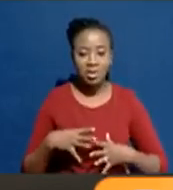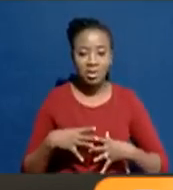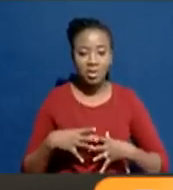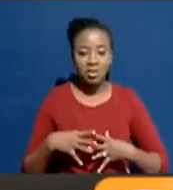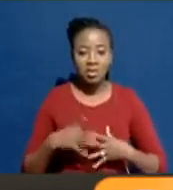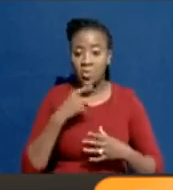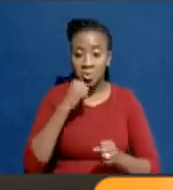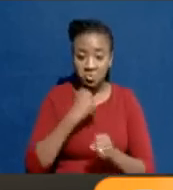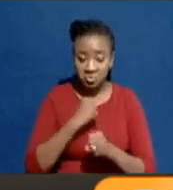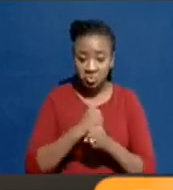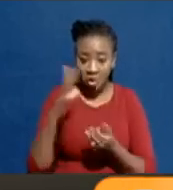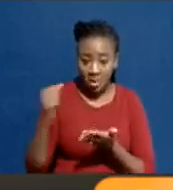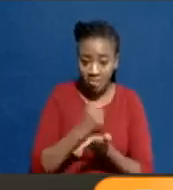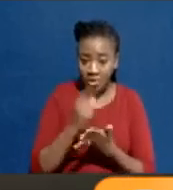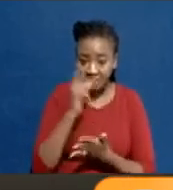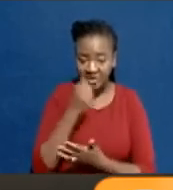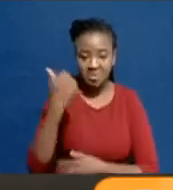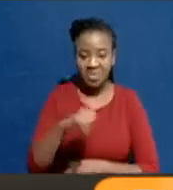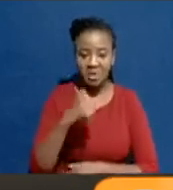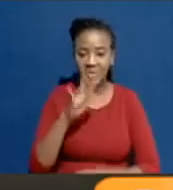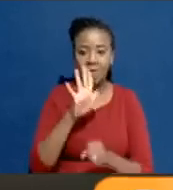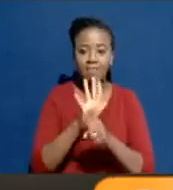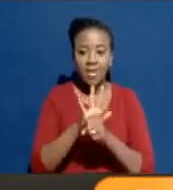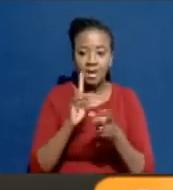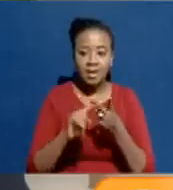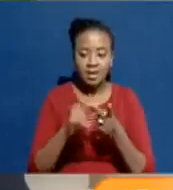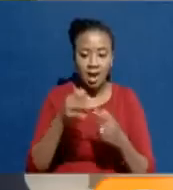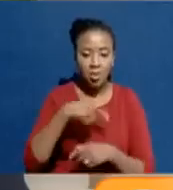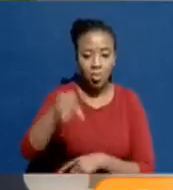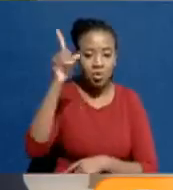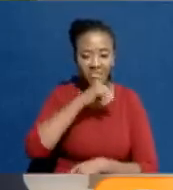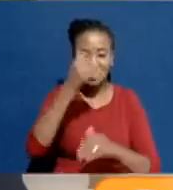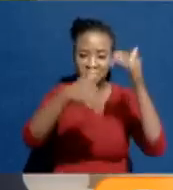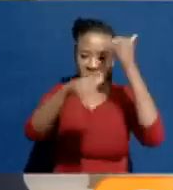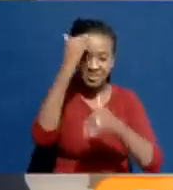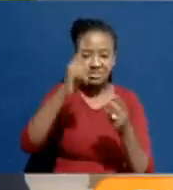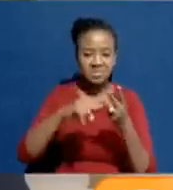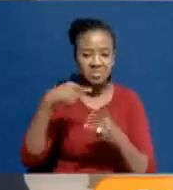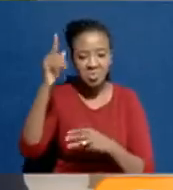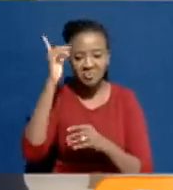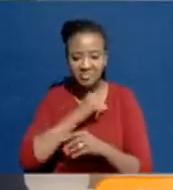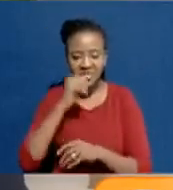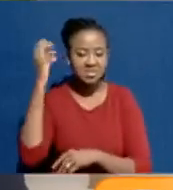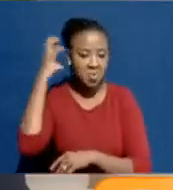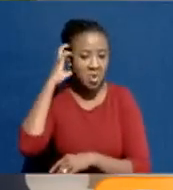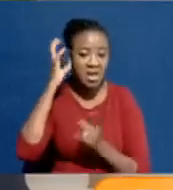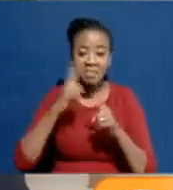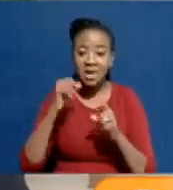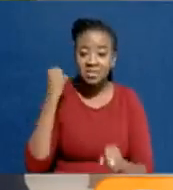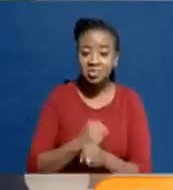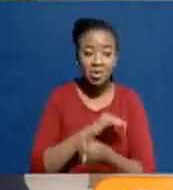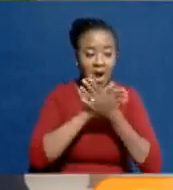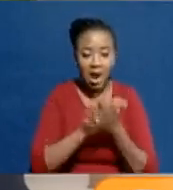are unemployed. Most of them have gone to college, universities, they have papers, but there are no jobs.